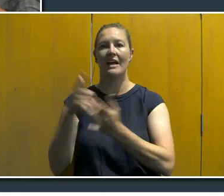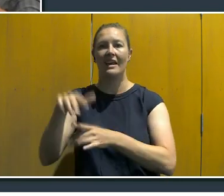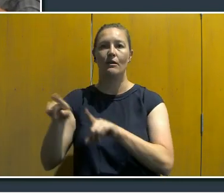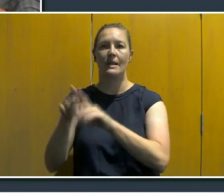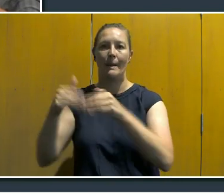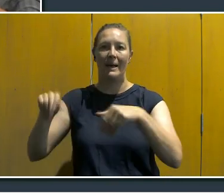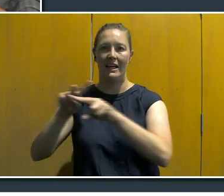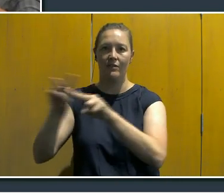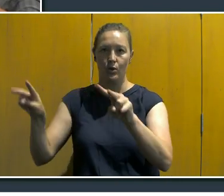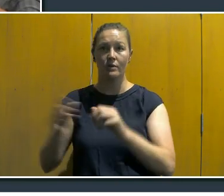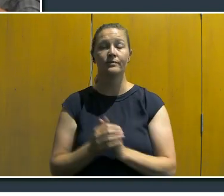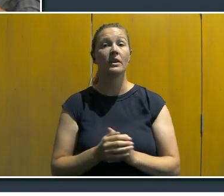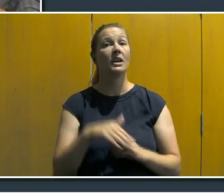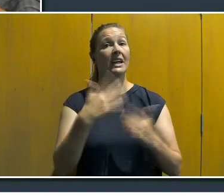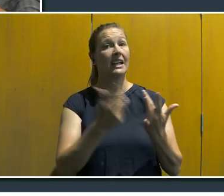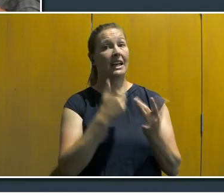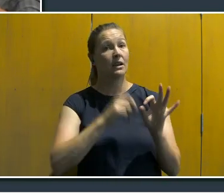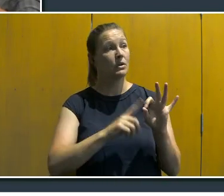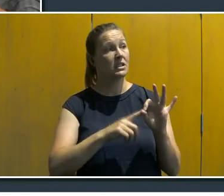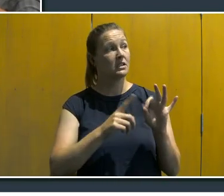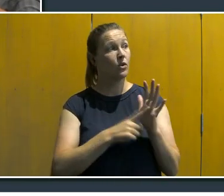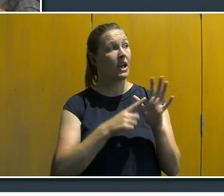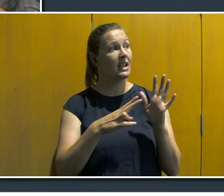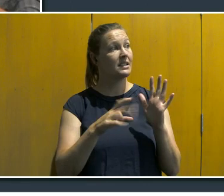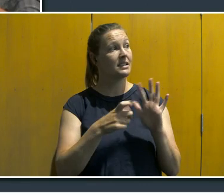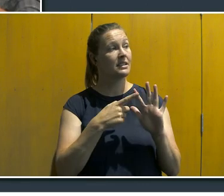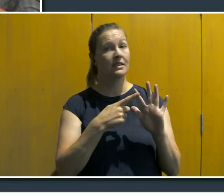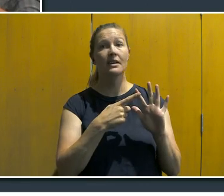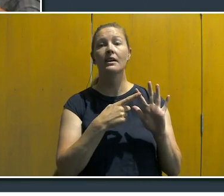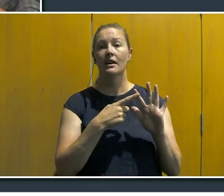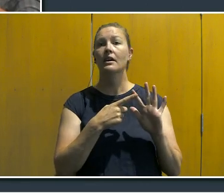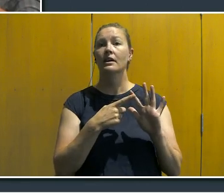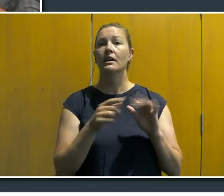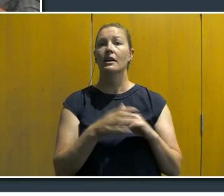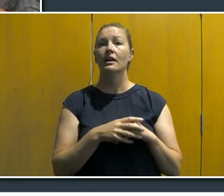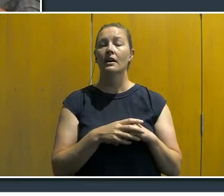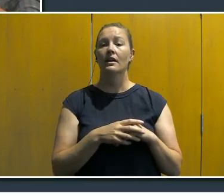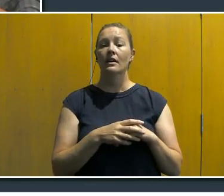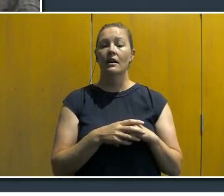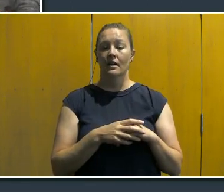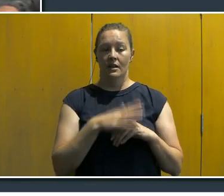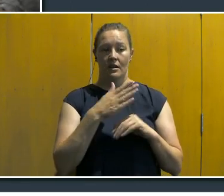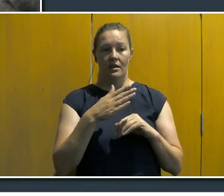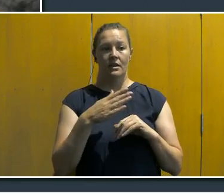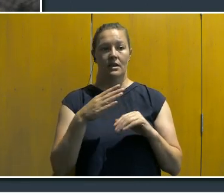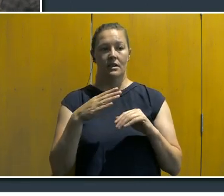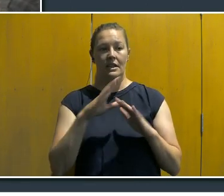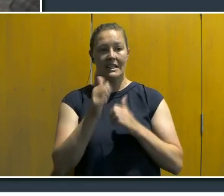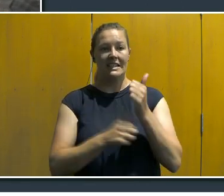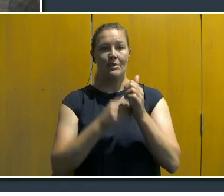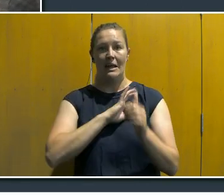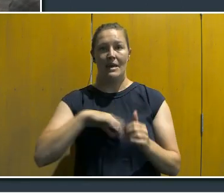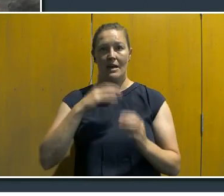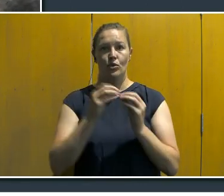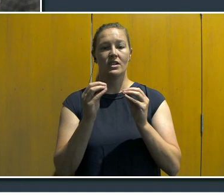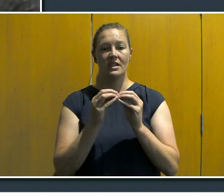Any further questions of Lance? Deputy Mayor Brosnan. Hi, Lance. Hi. Thank you very much for your submission. Just a quick question.